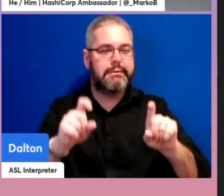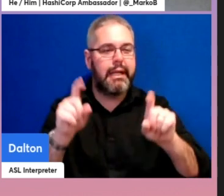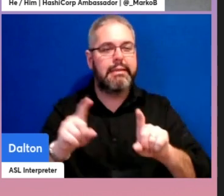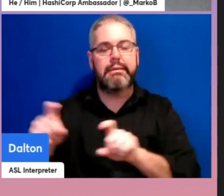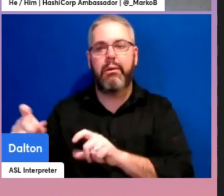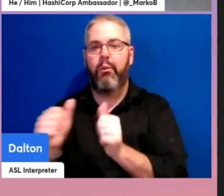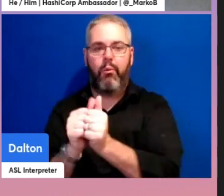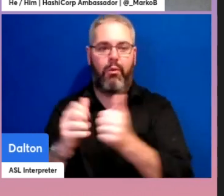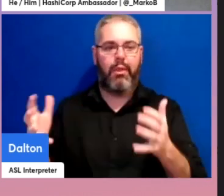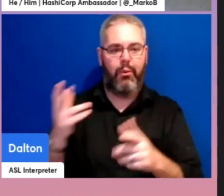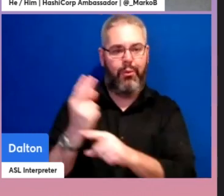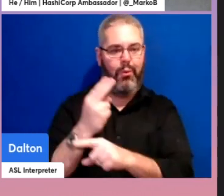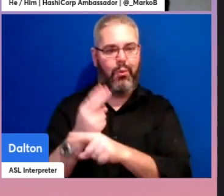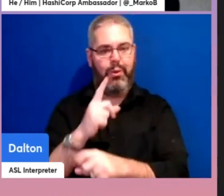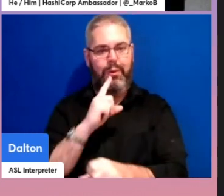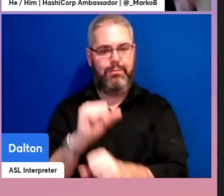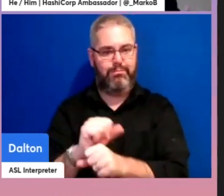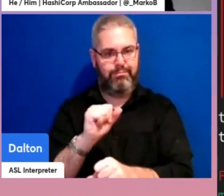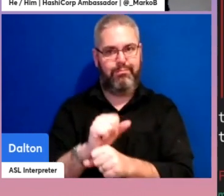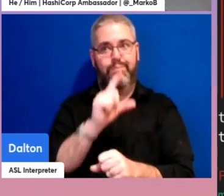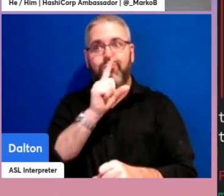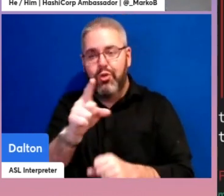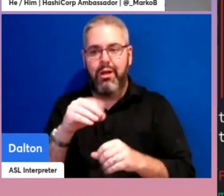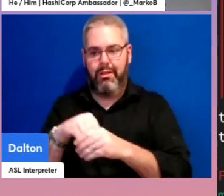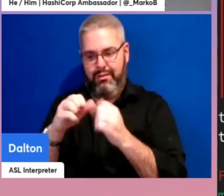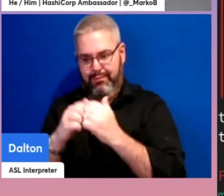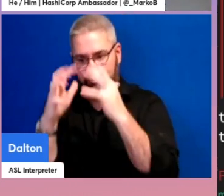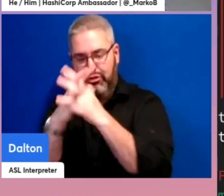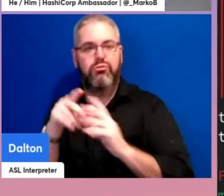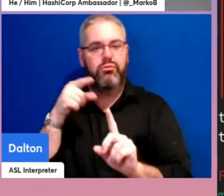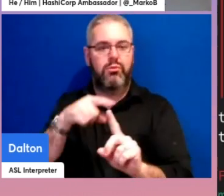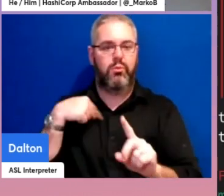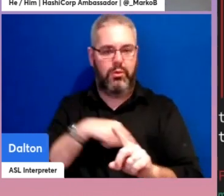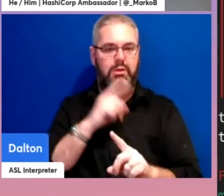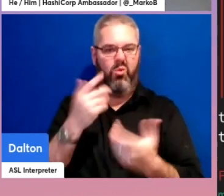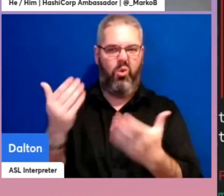without using the real infrastructure for it. And you can actually overwrite everything there.